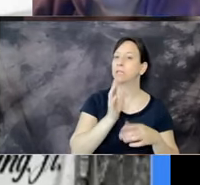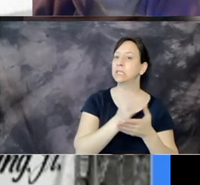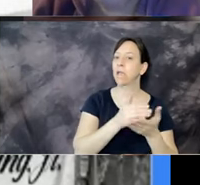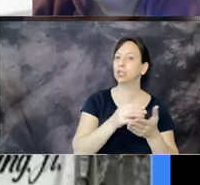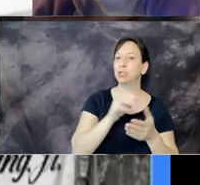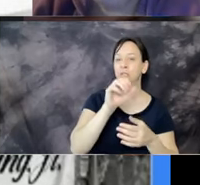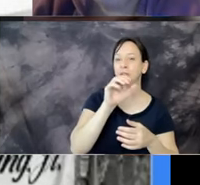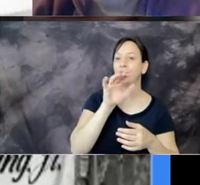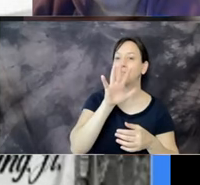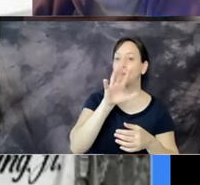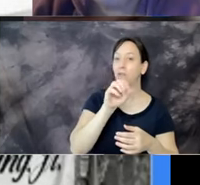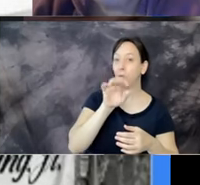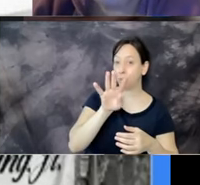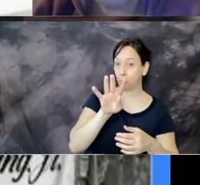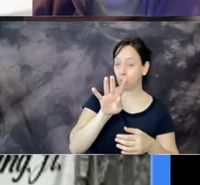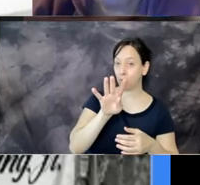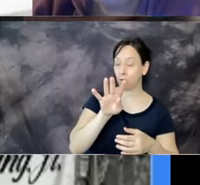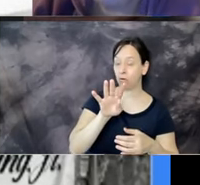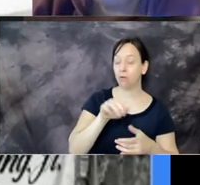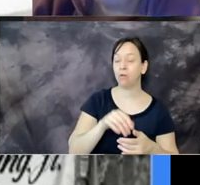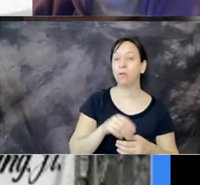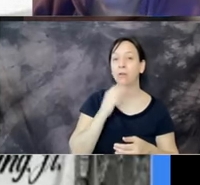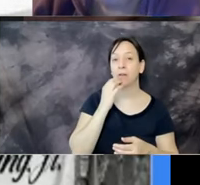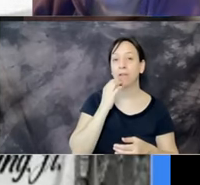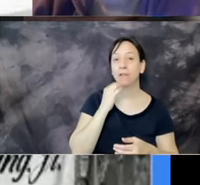504 of the